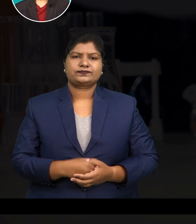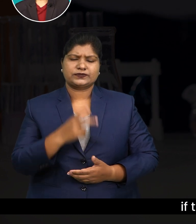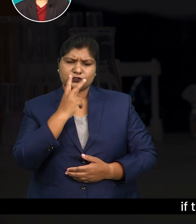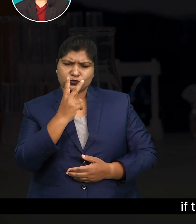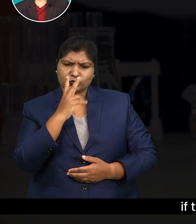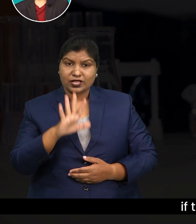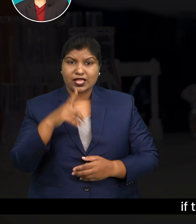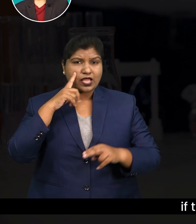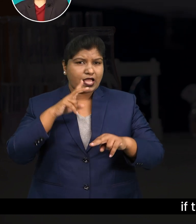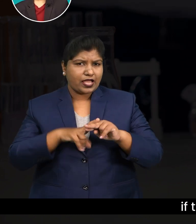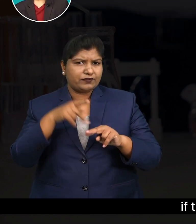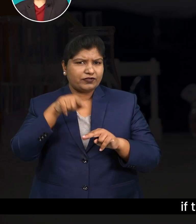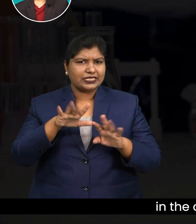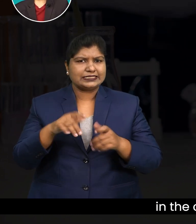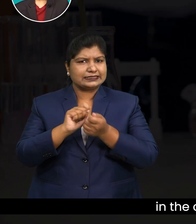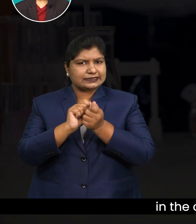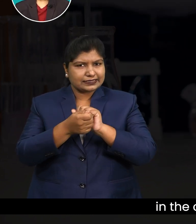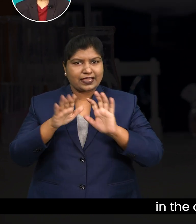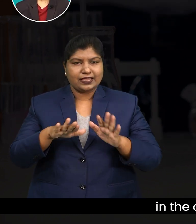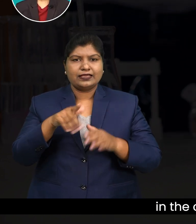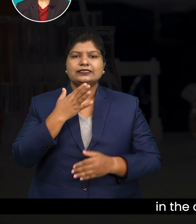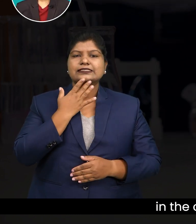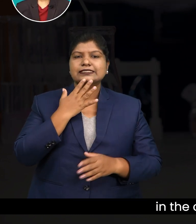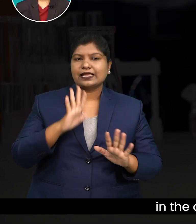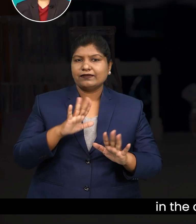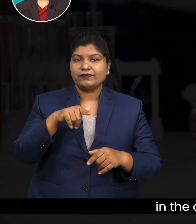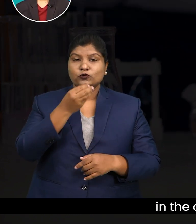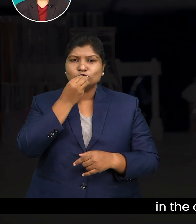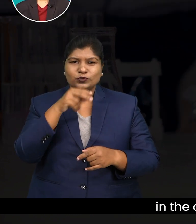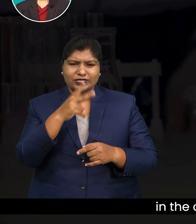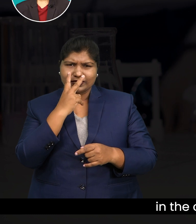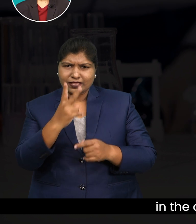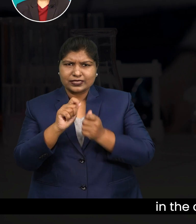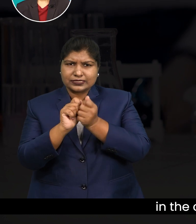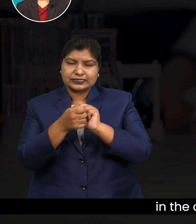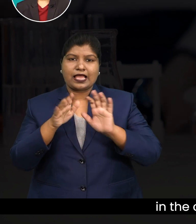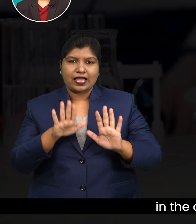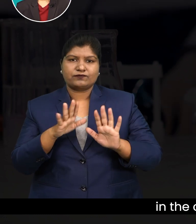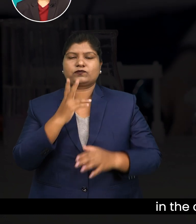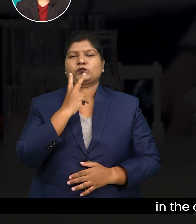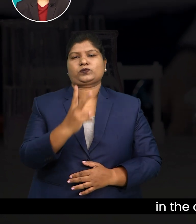Observe if there is any change in the color of the food item.